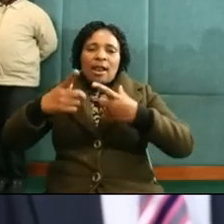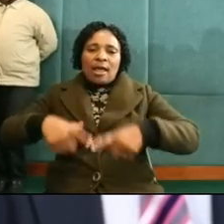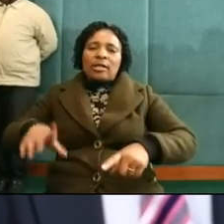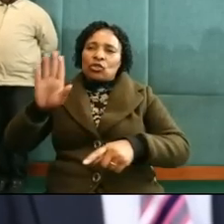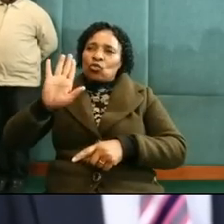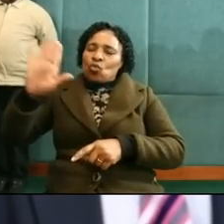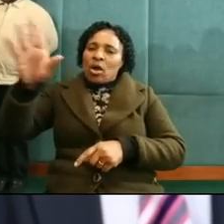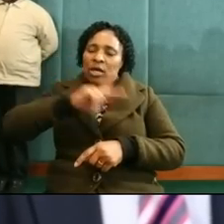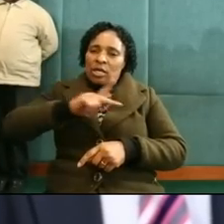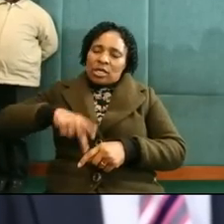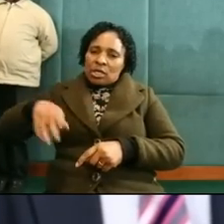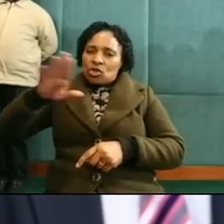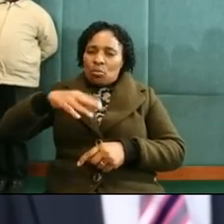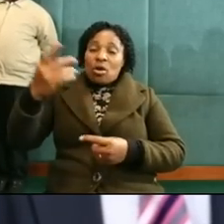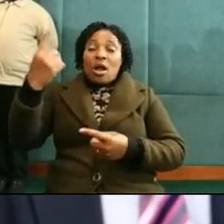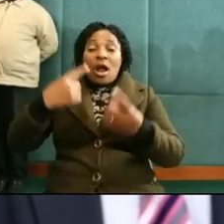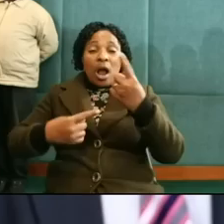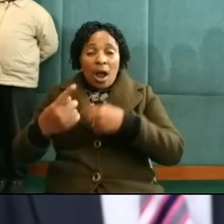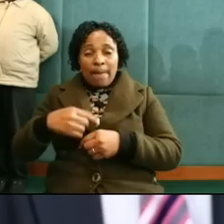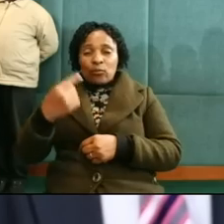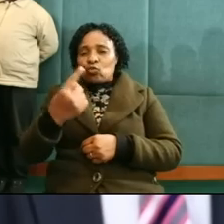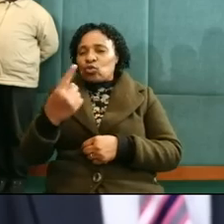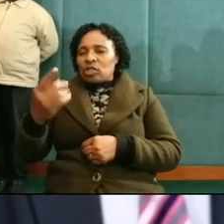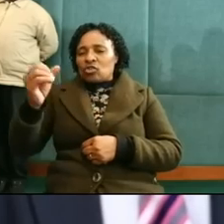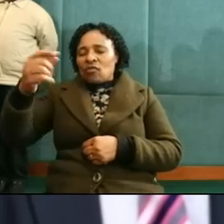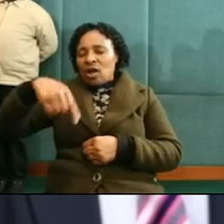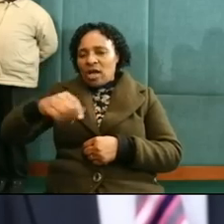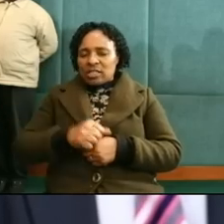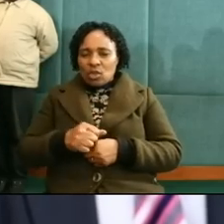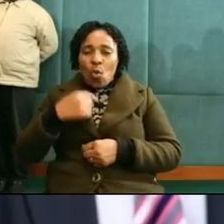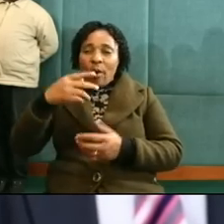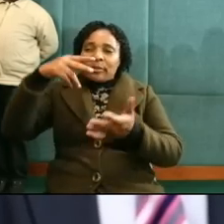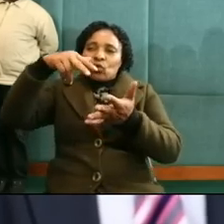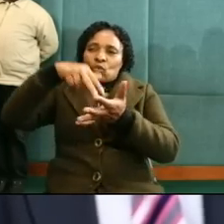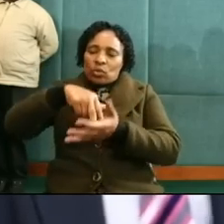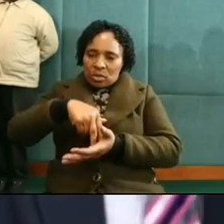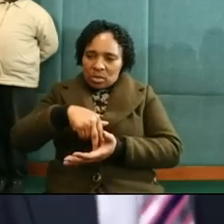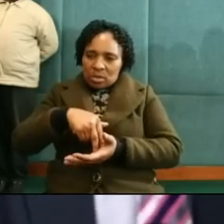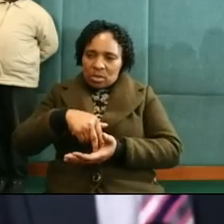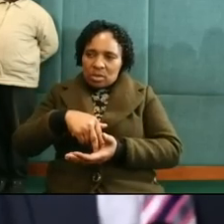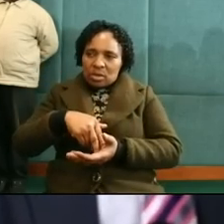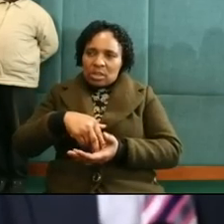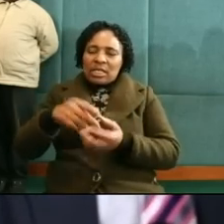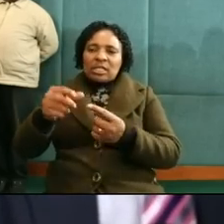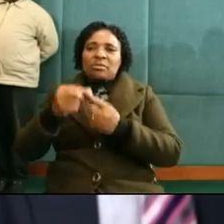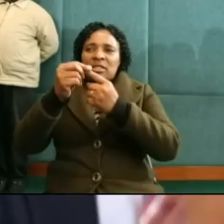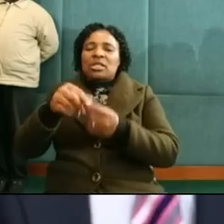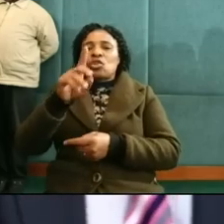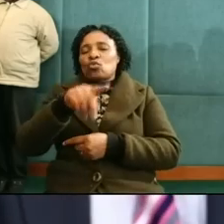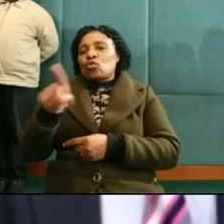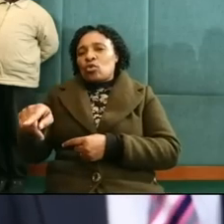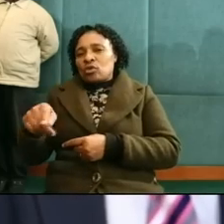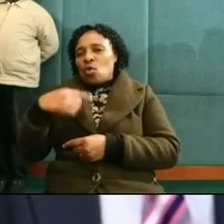kingdom come to each and everyone who has stood, and especially to